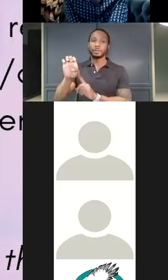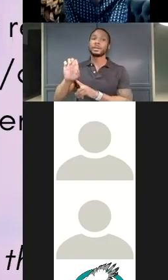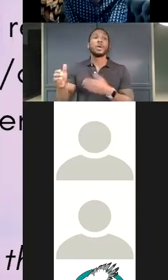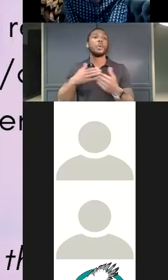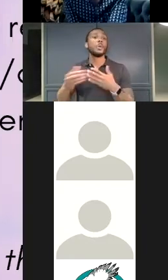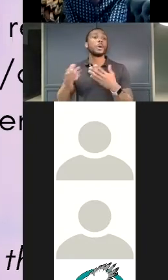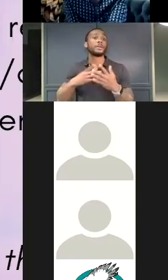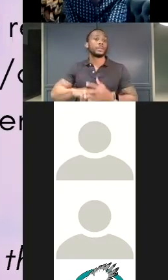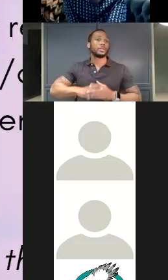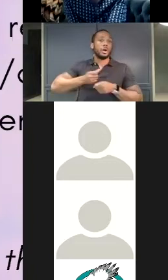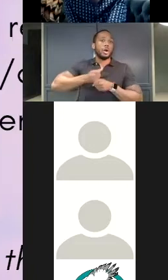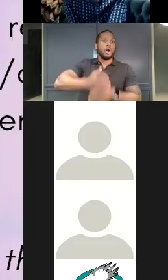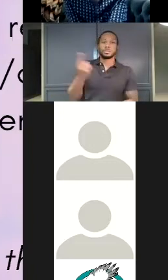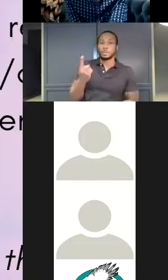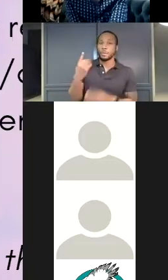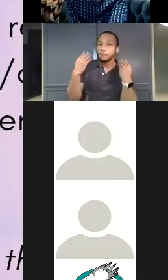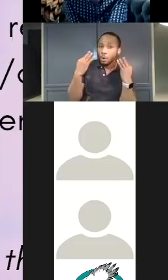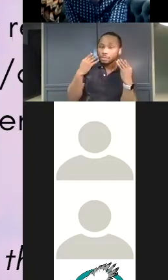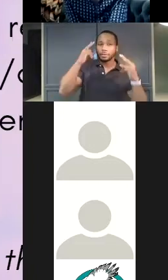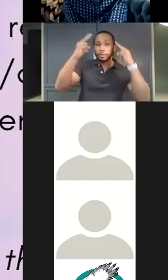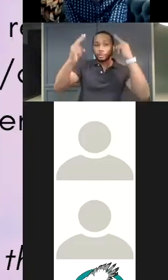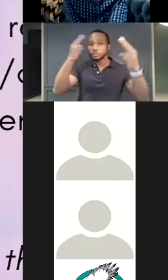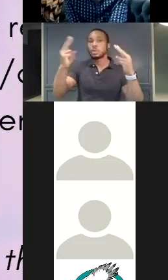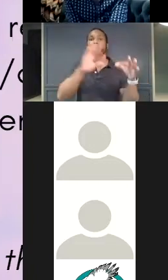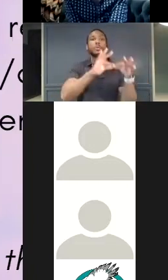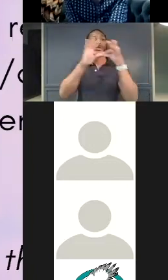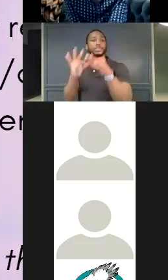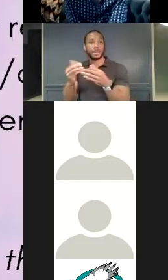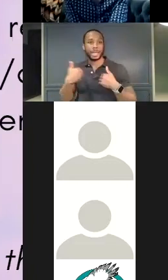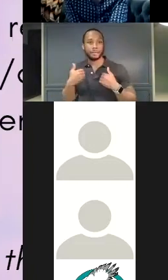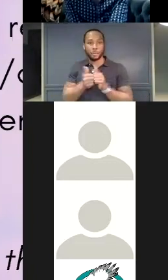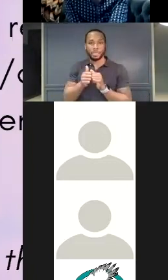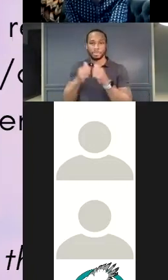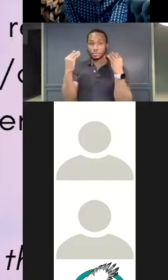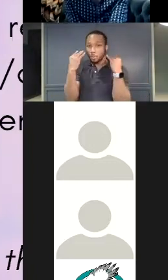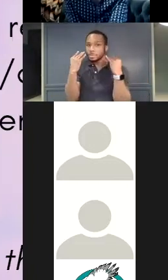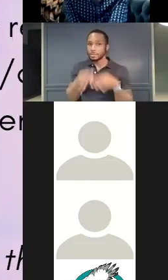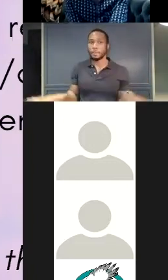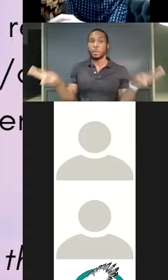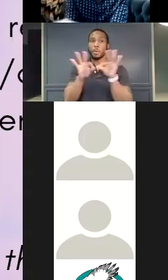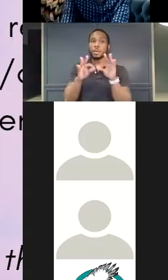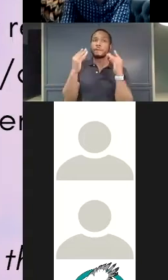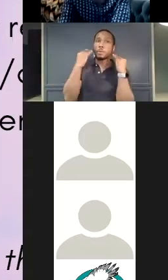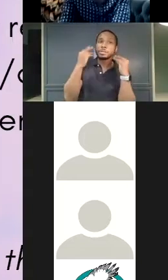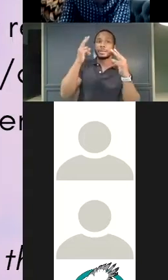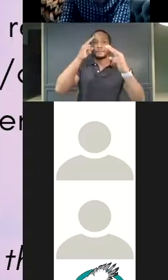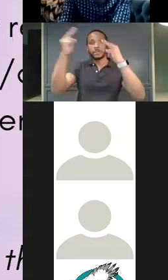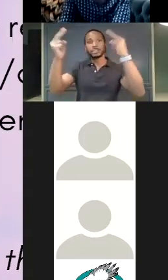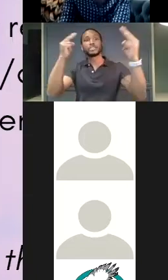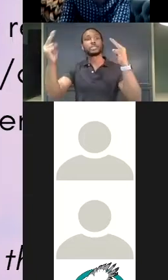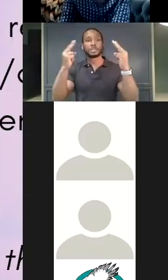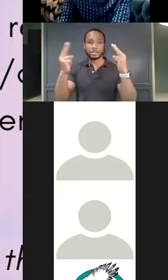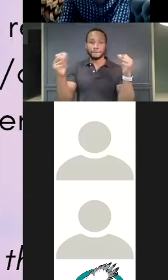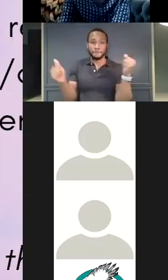of someone's voices or visions, the relationship they have with them is key. Voices or visions that frighten or overwhelm us